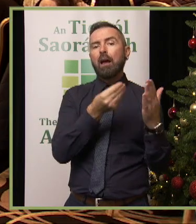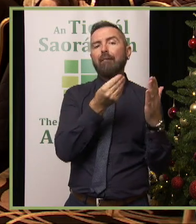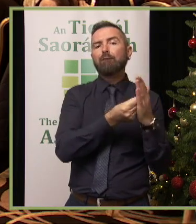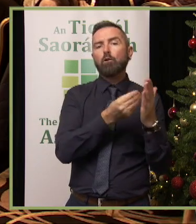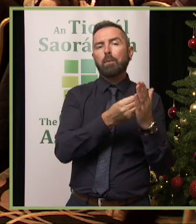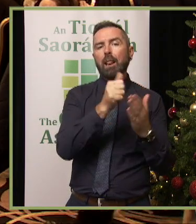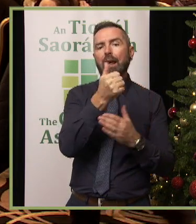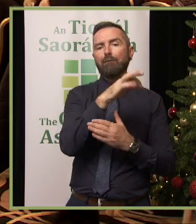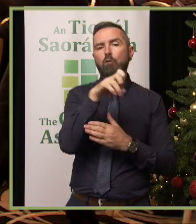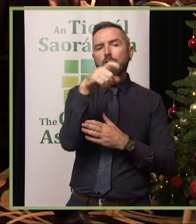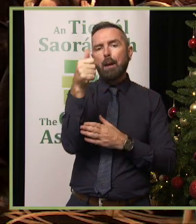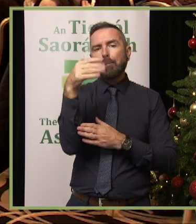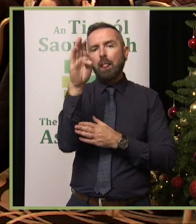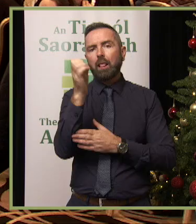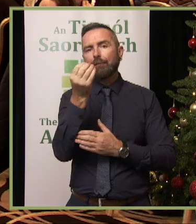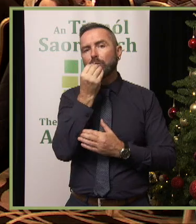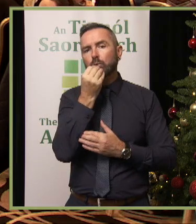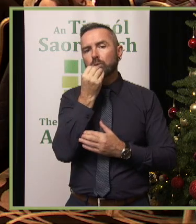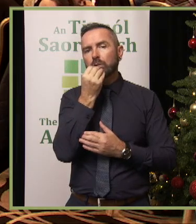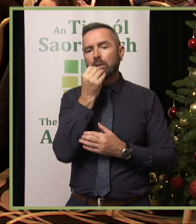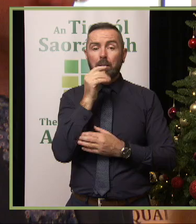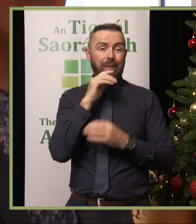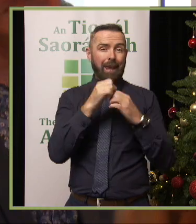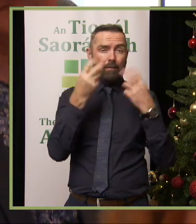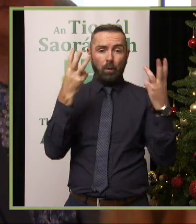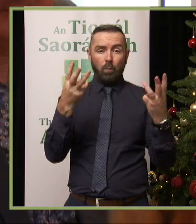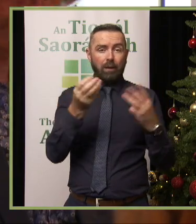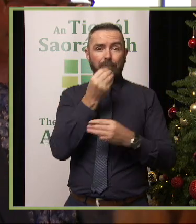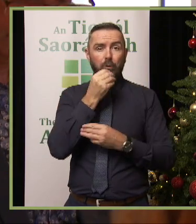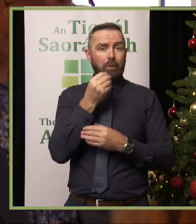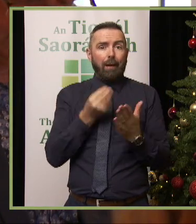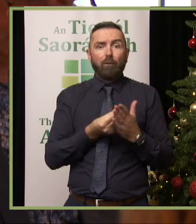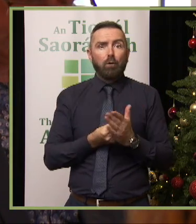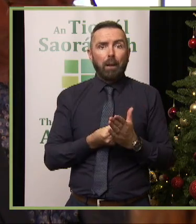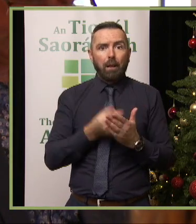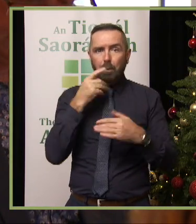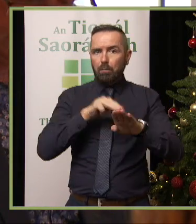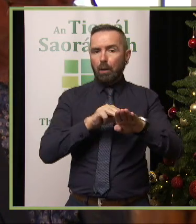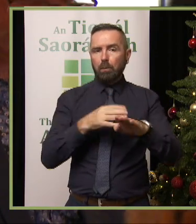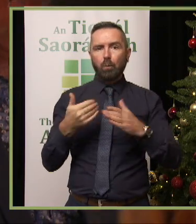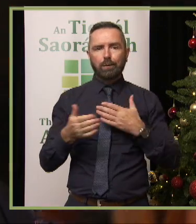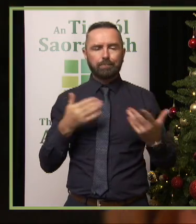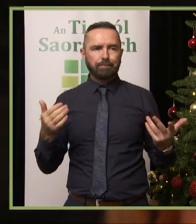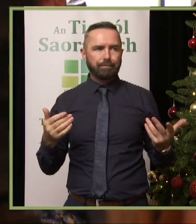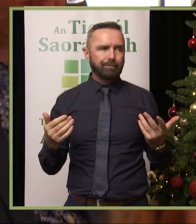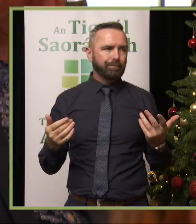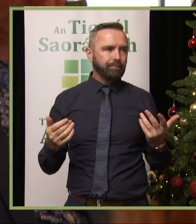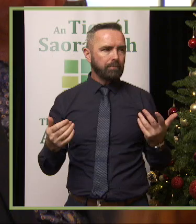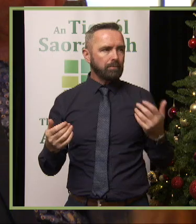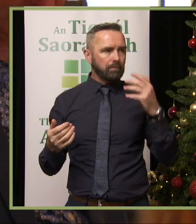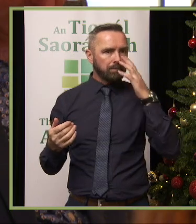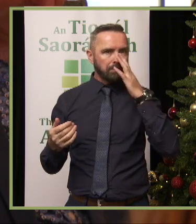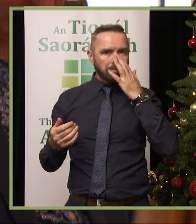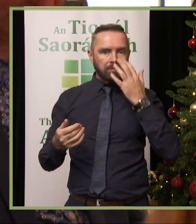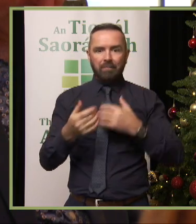food. But the thing is, everyone wants their food affordable, but the problem is that